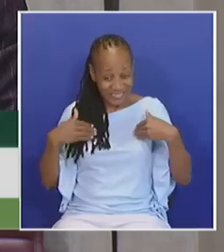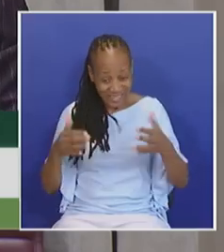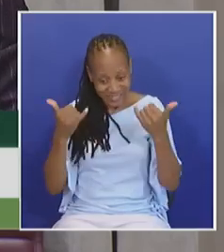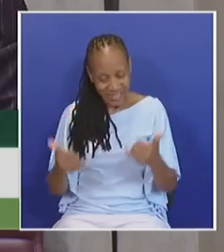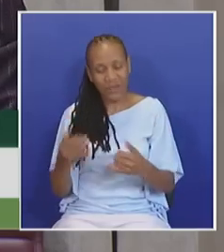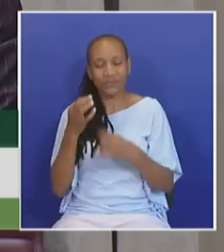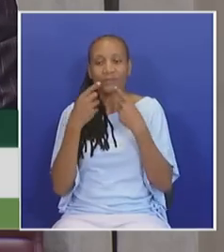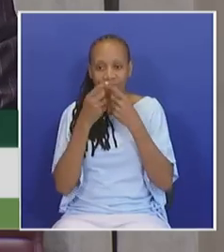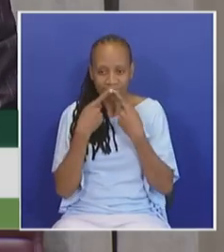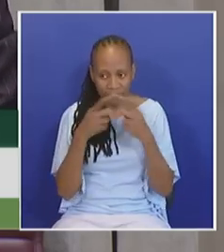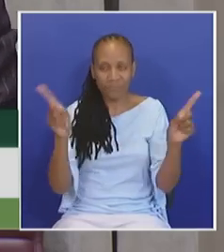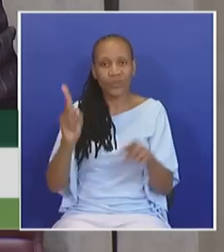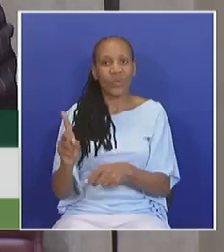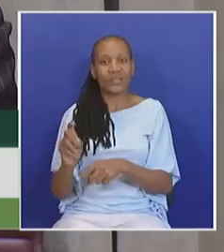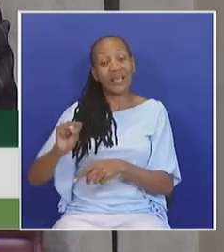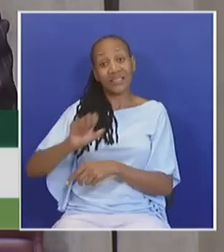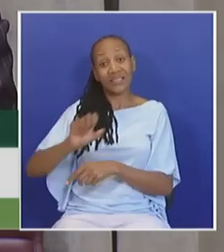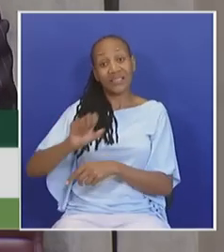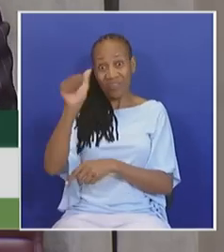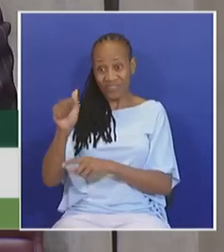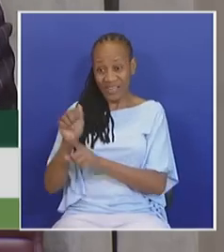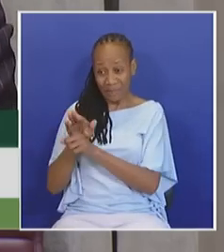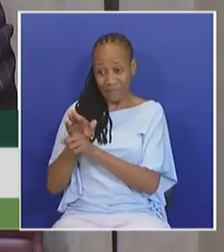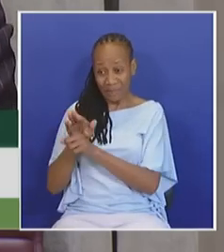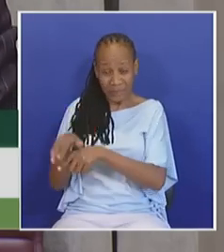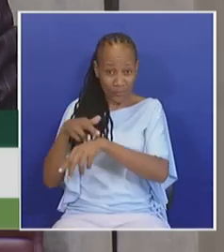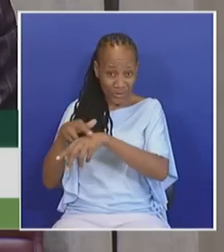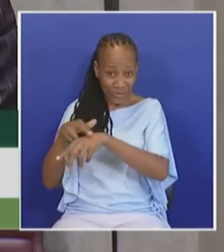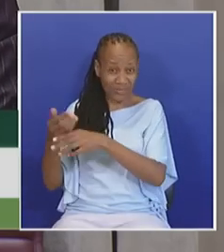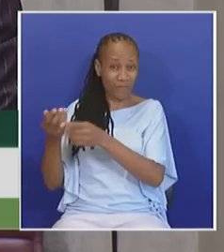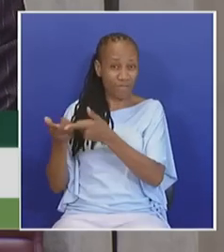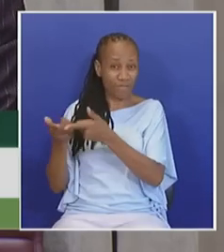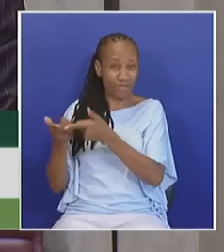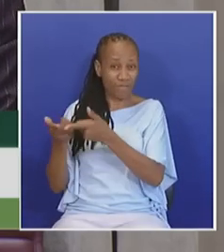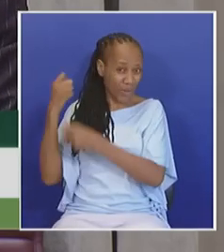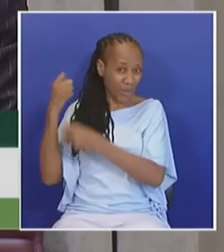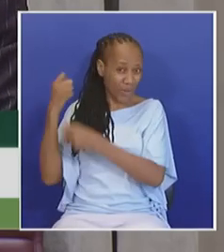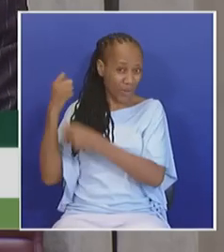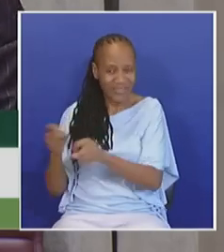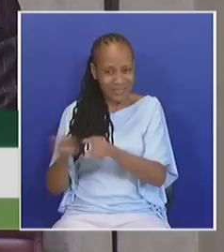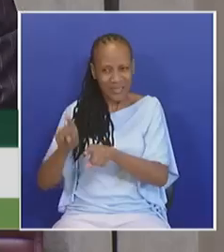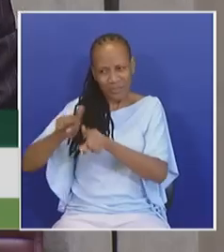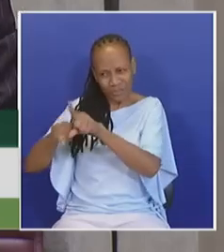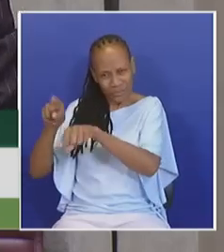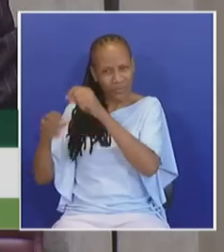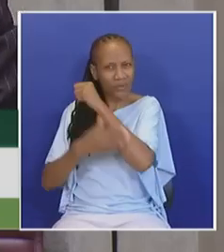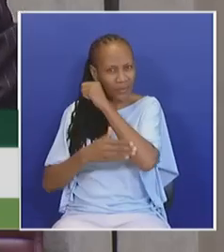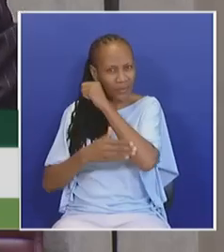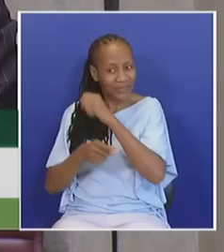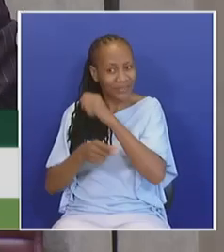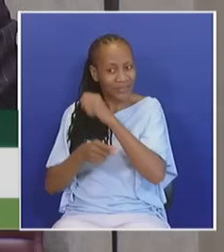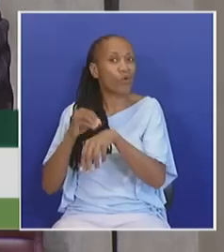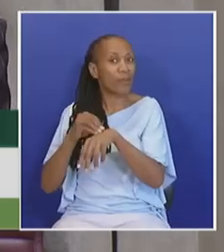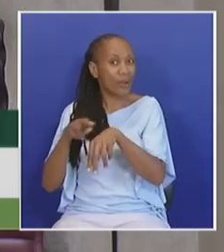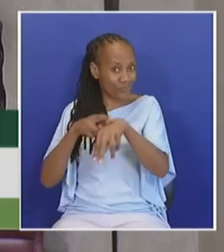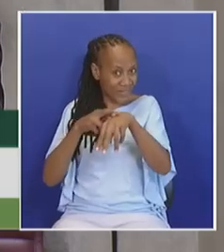that the colonization of South Africa, as that of the other colonies, and the emergence of racism as a global problem